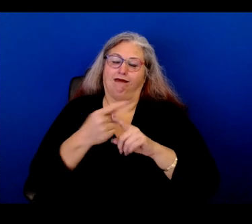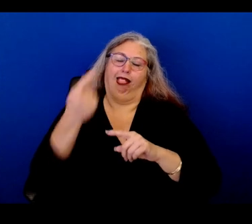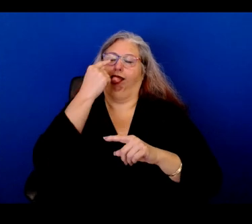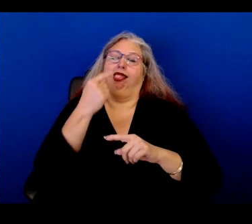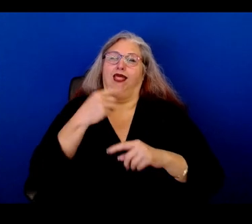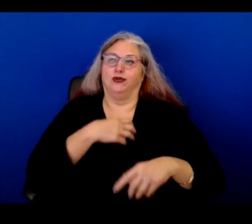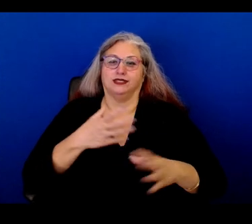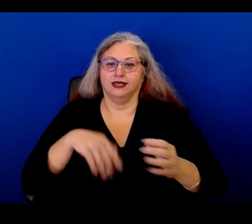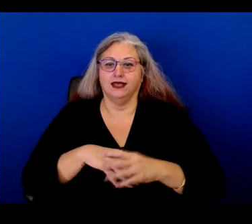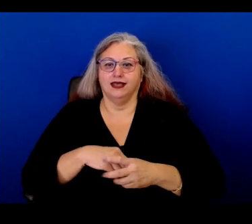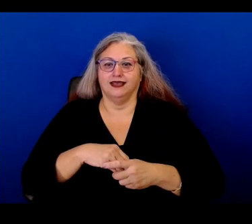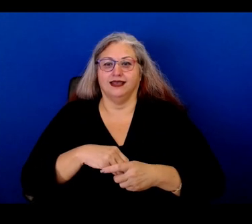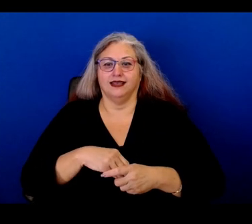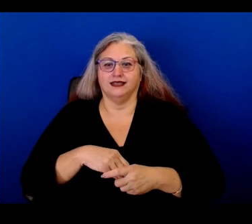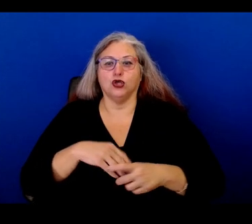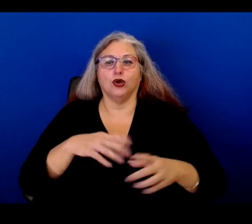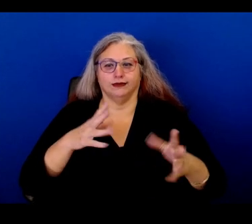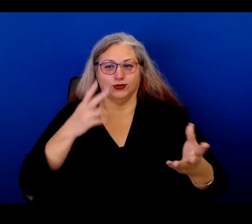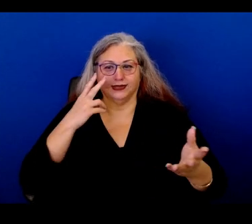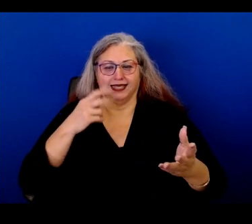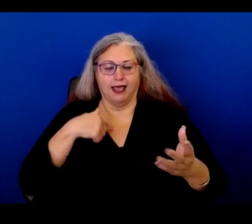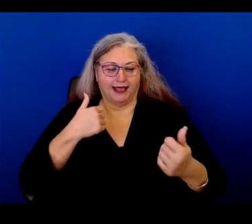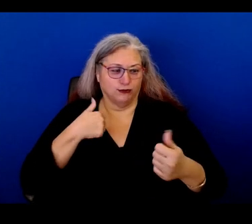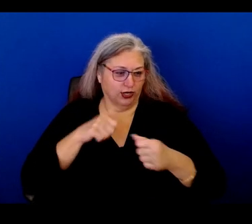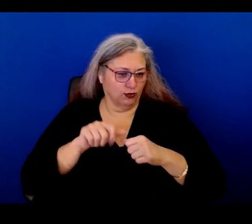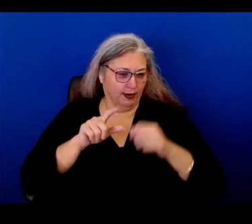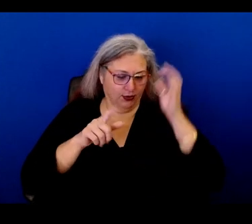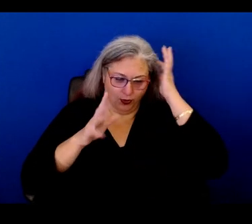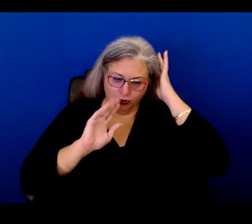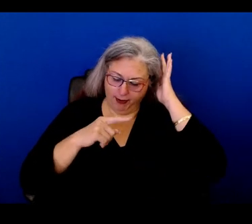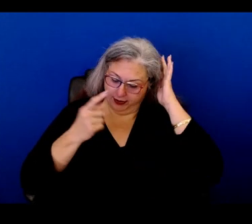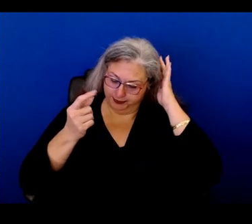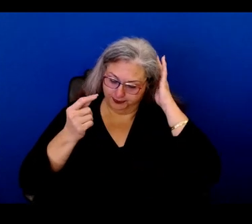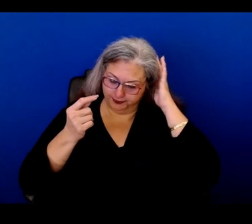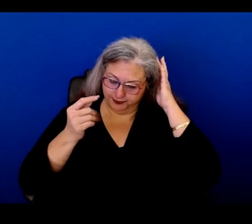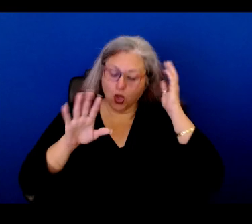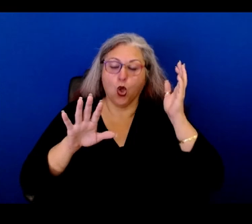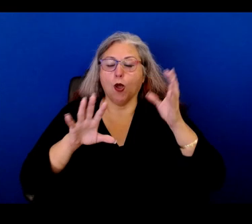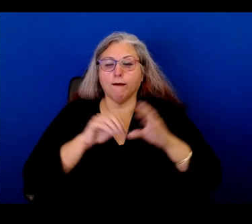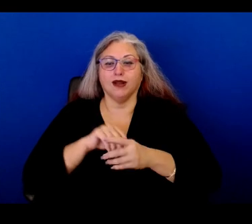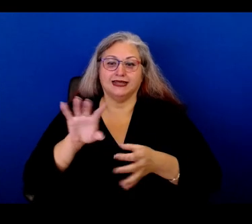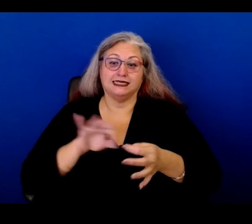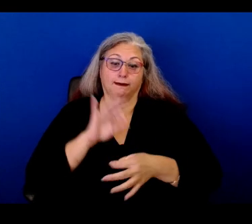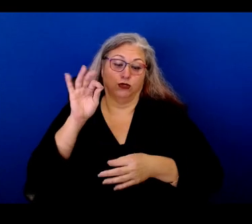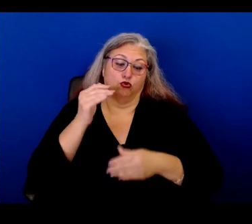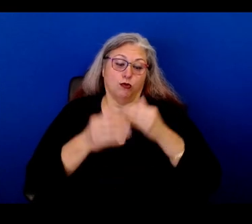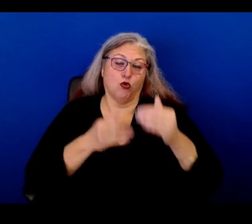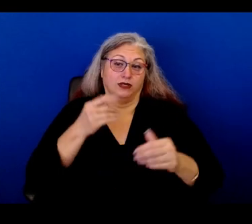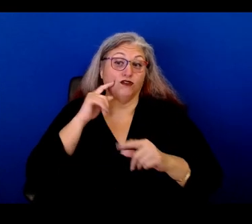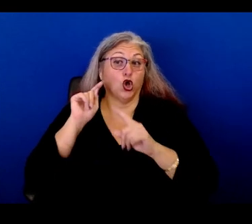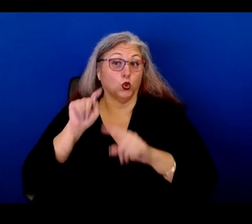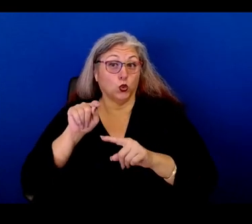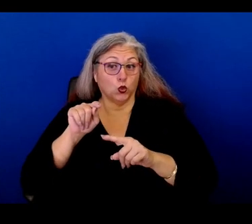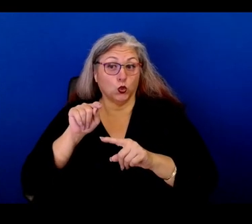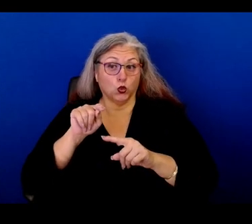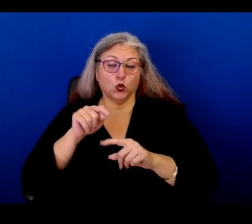anyway, now see, this is me trying to remember where we were. So part of this spiritual process for you